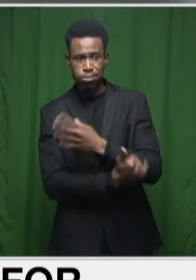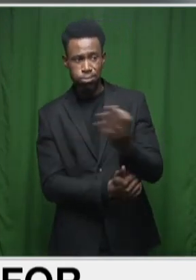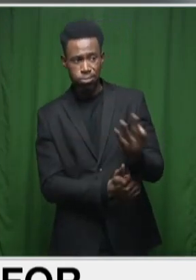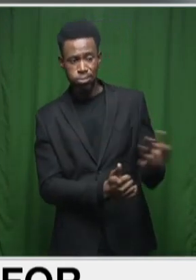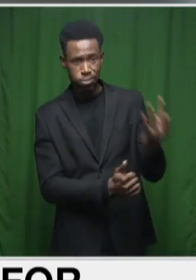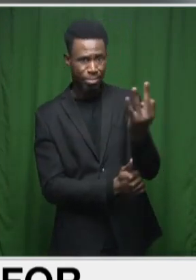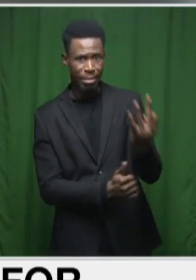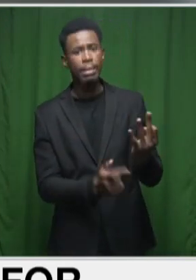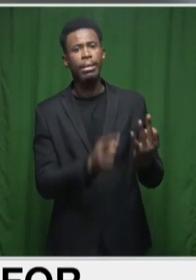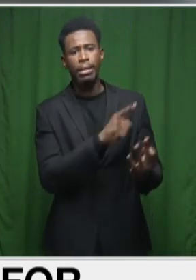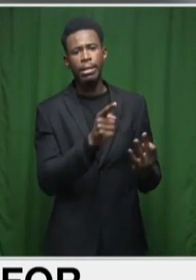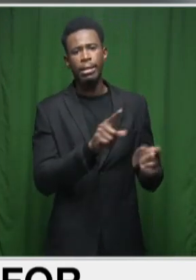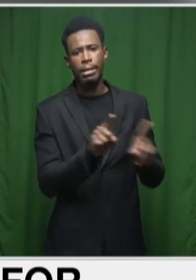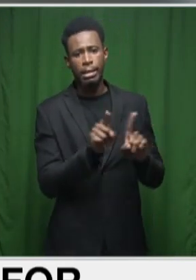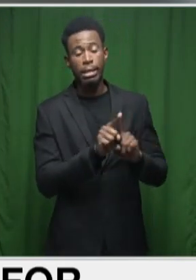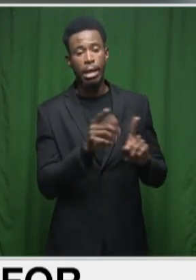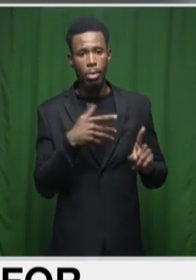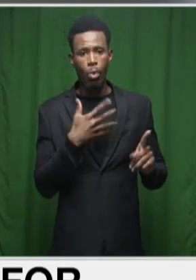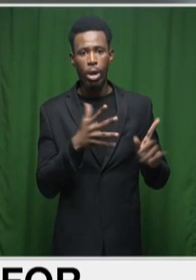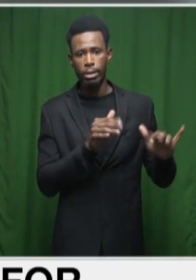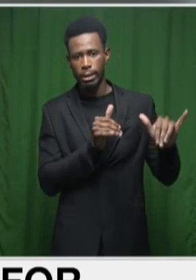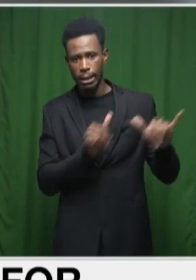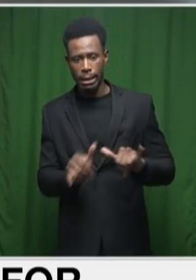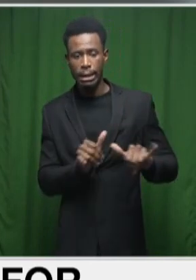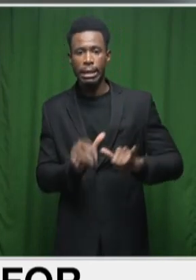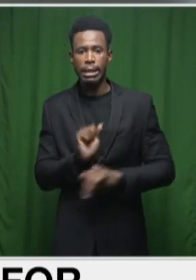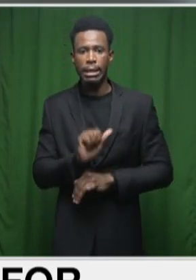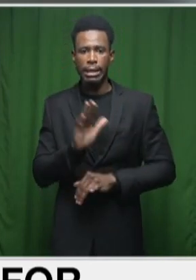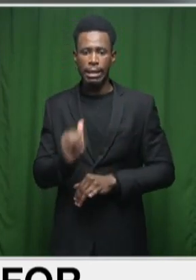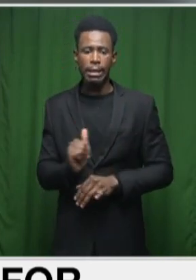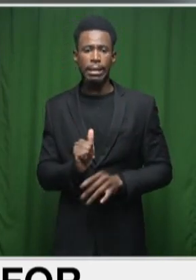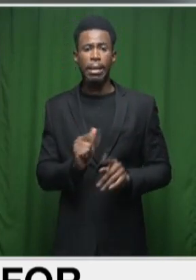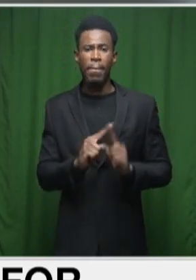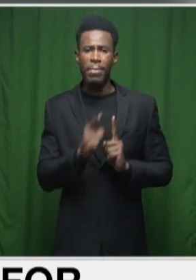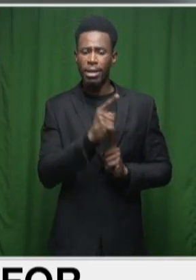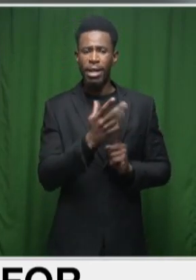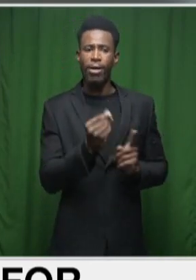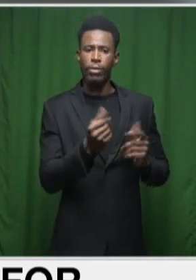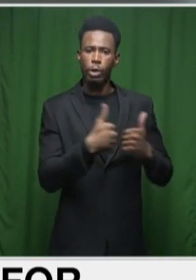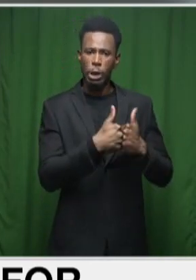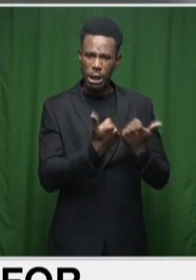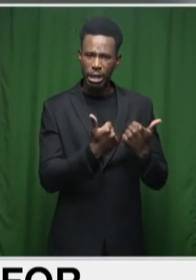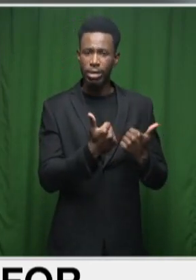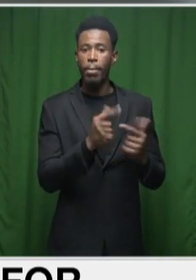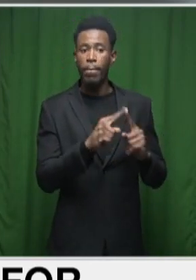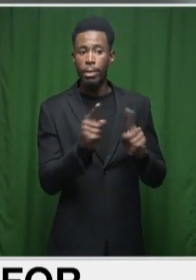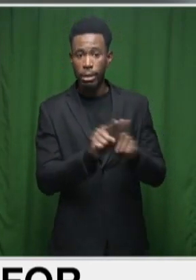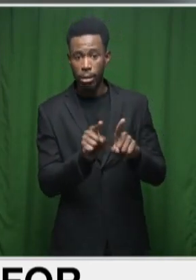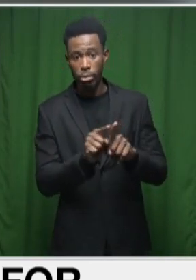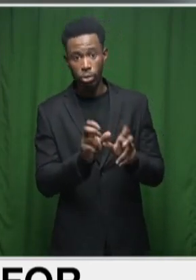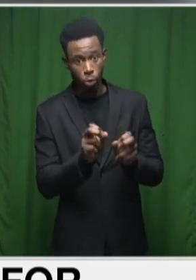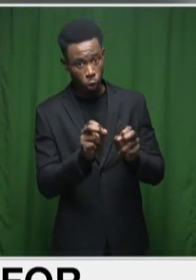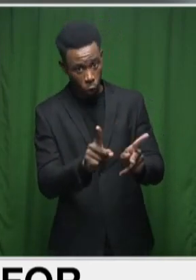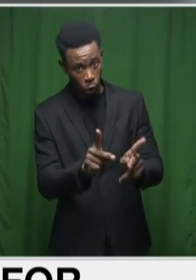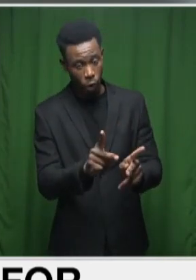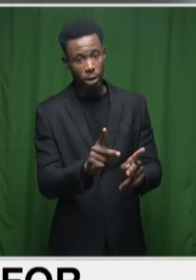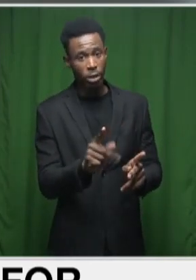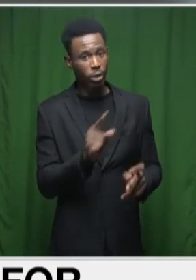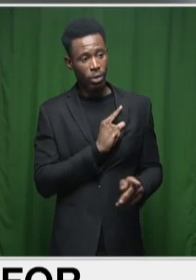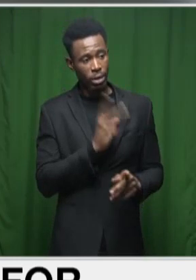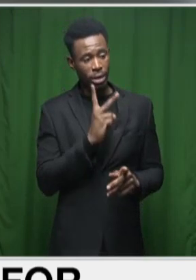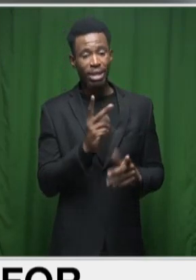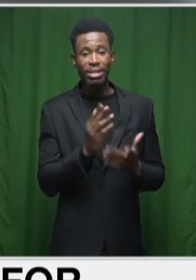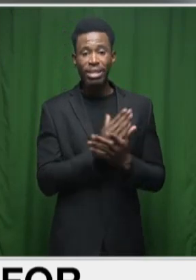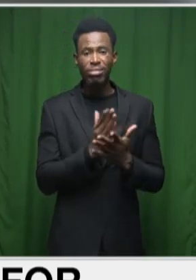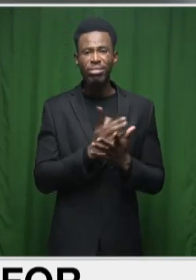price in place, there is a lot of opportunities and challenges in the African continent where you see, some of the climate change